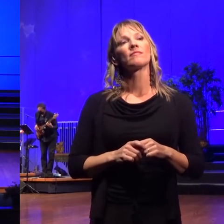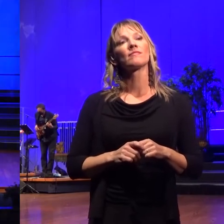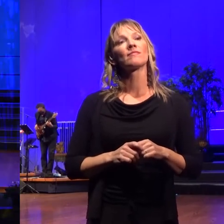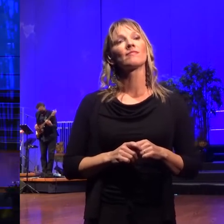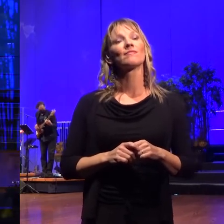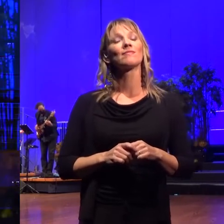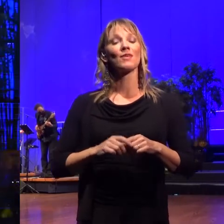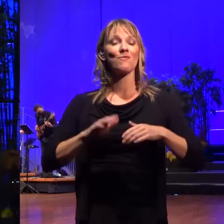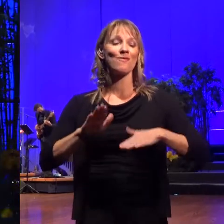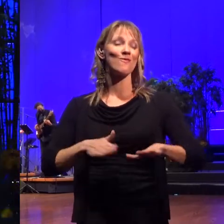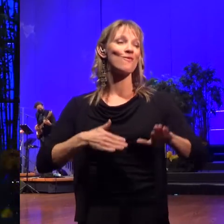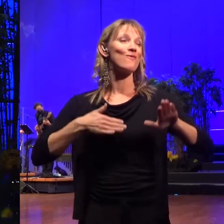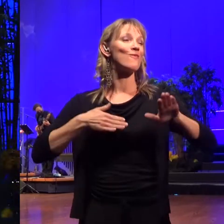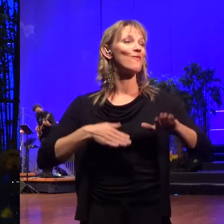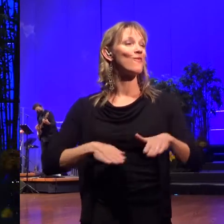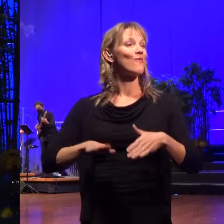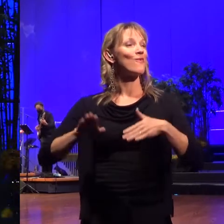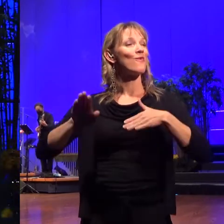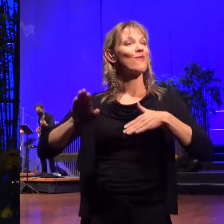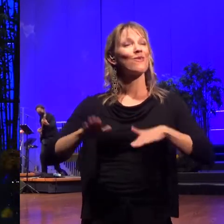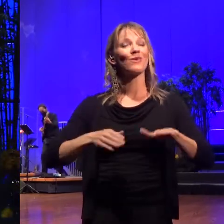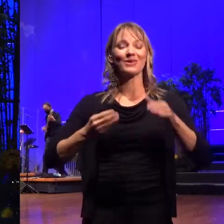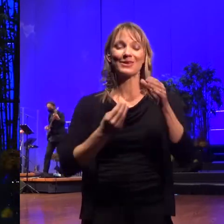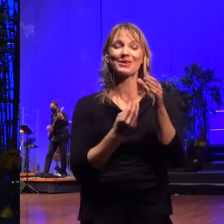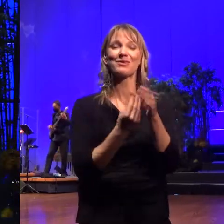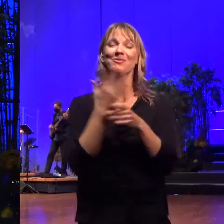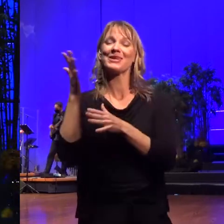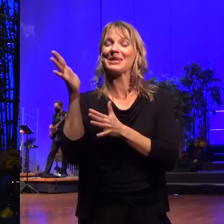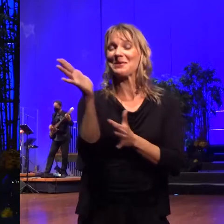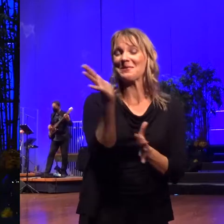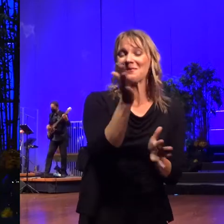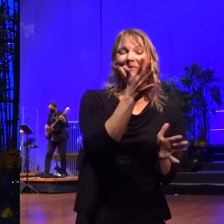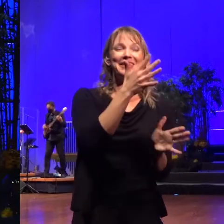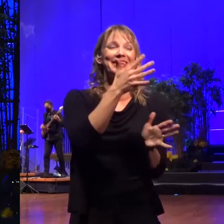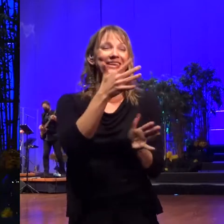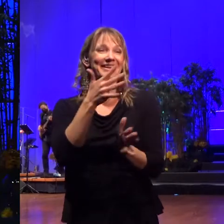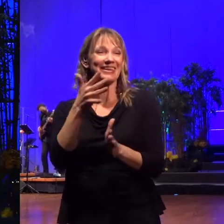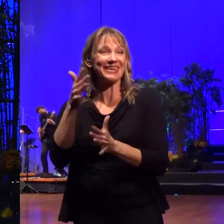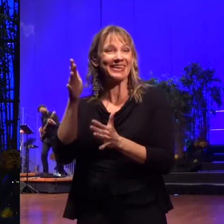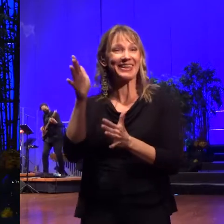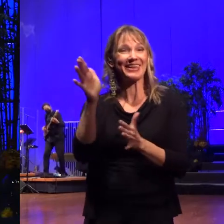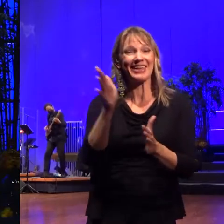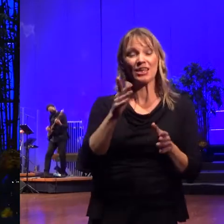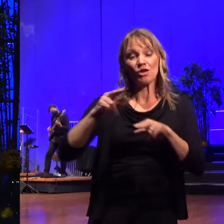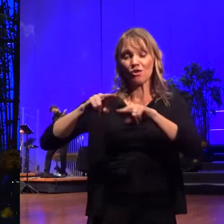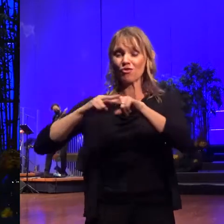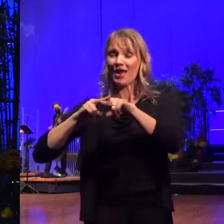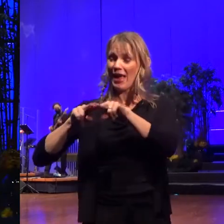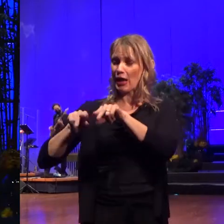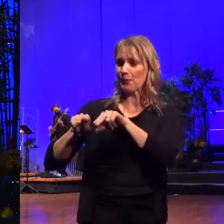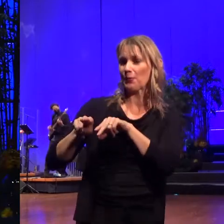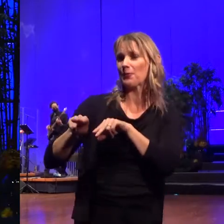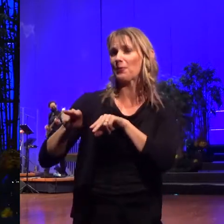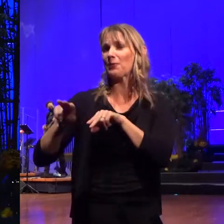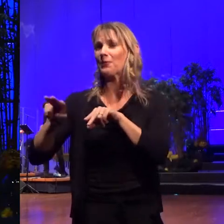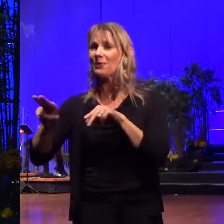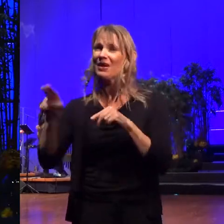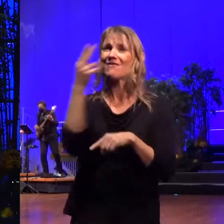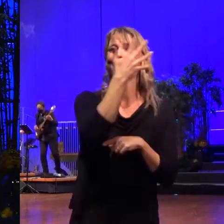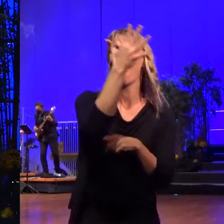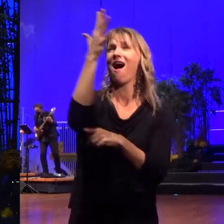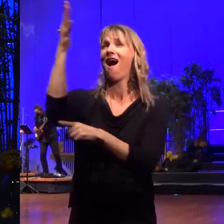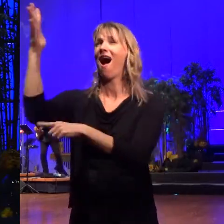Long walks with the spring wind at our backs, when the bluebells were blooming in